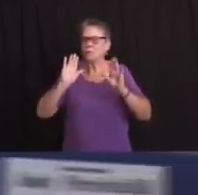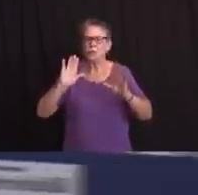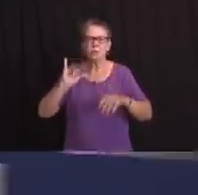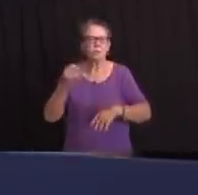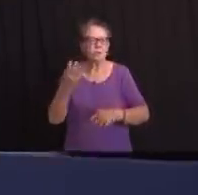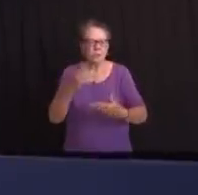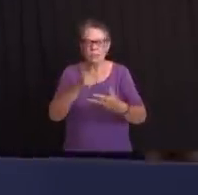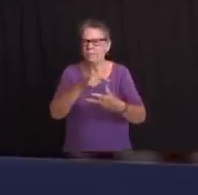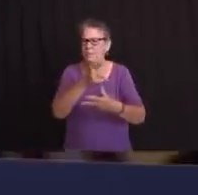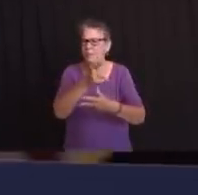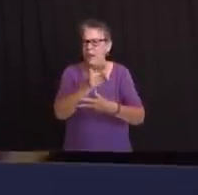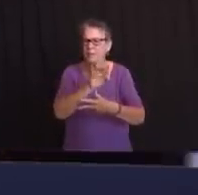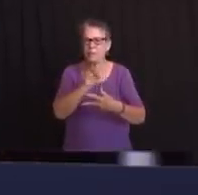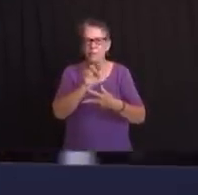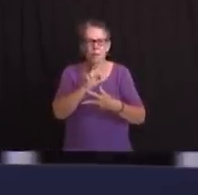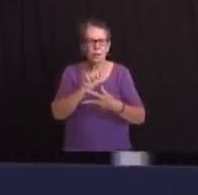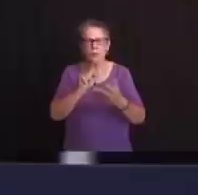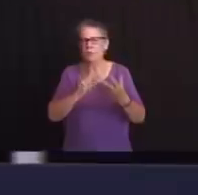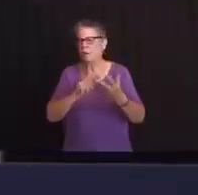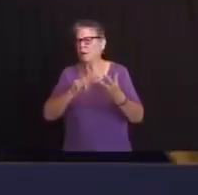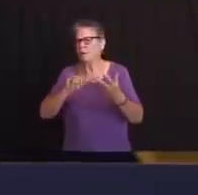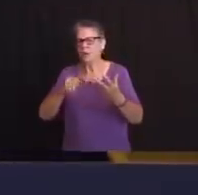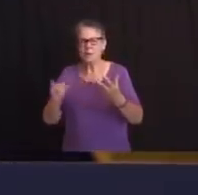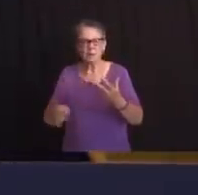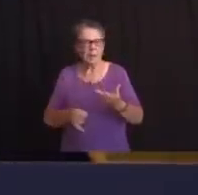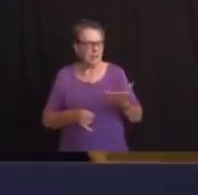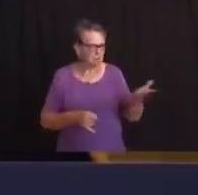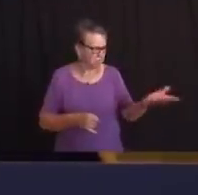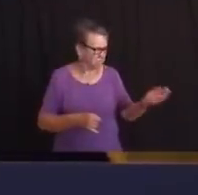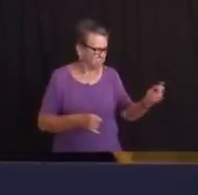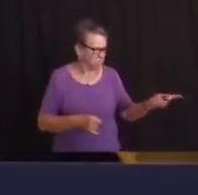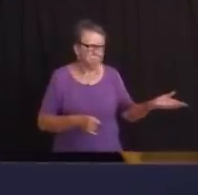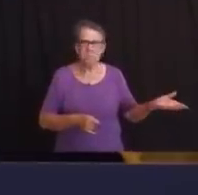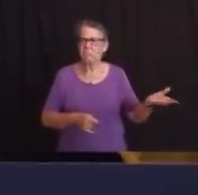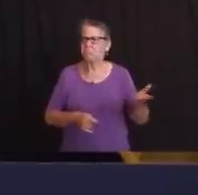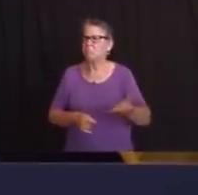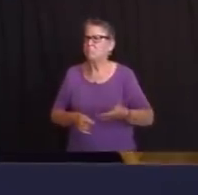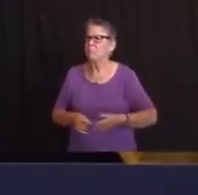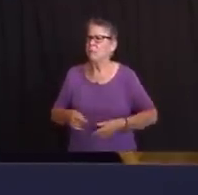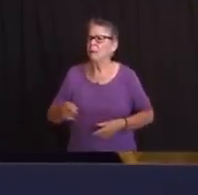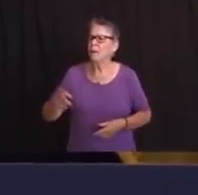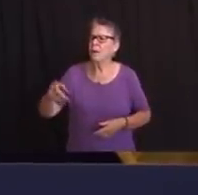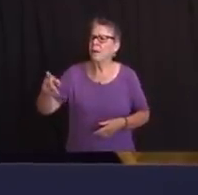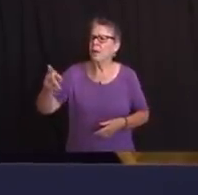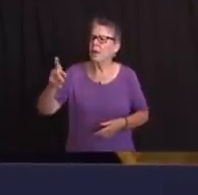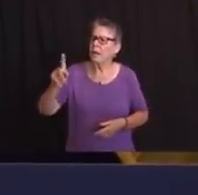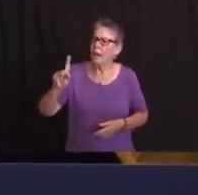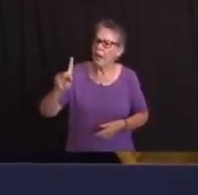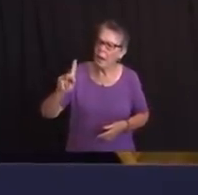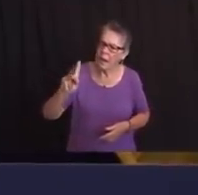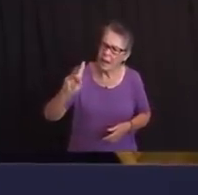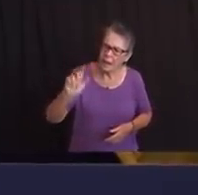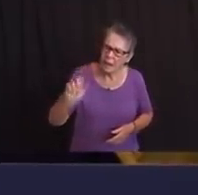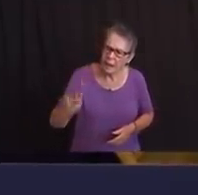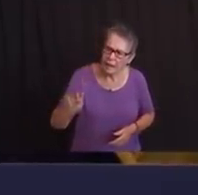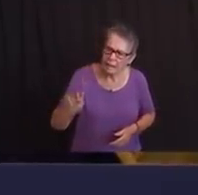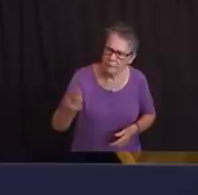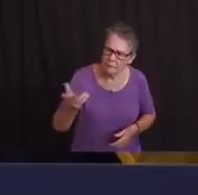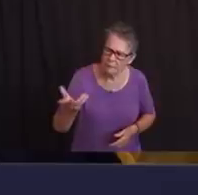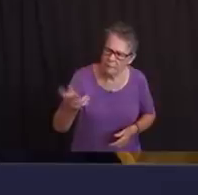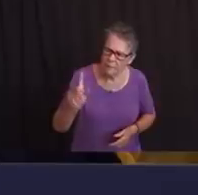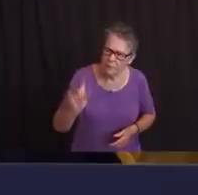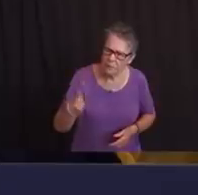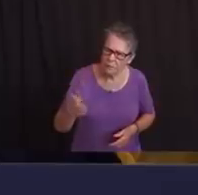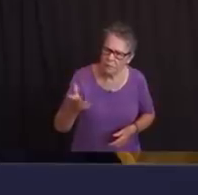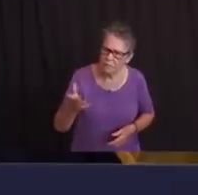Thank you for those. Ken, is that you? How are you? I knew it was you because of the mask. I figured you would recognize me with